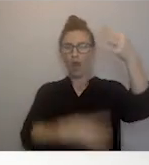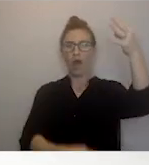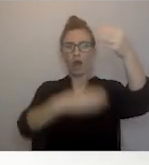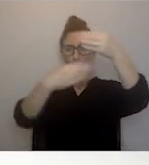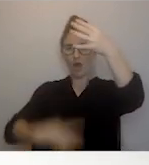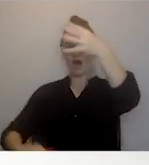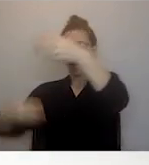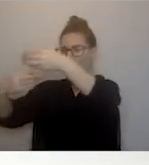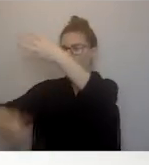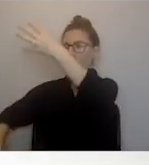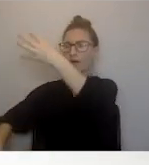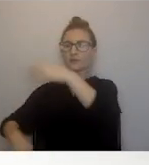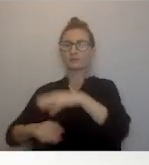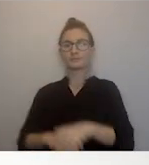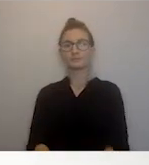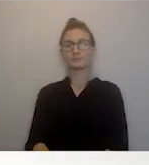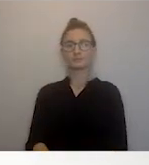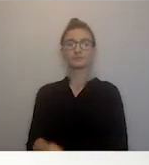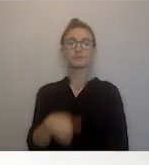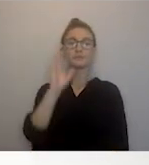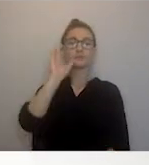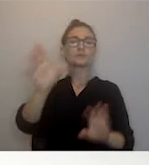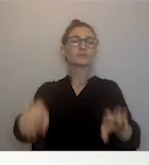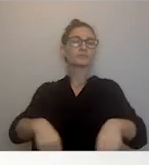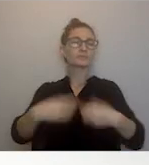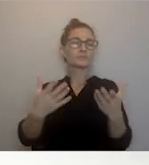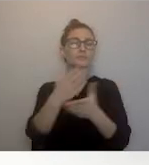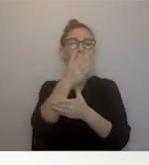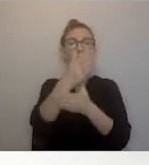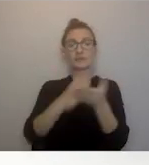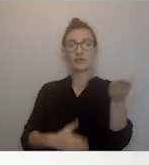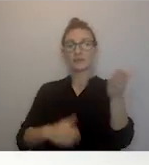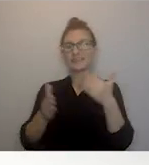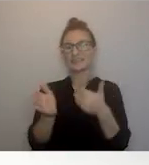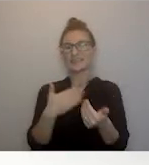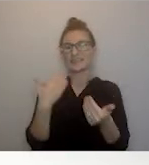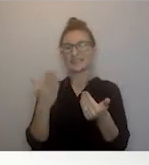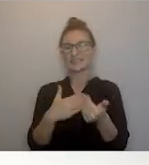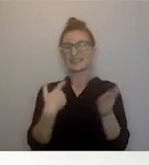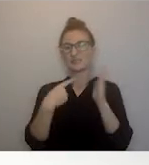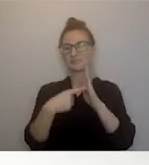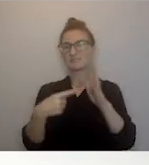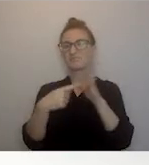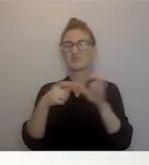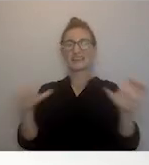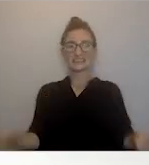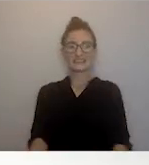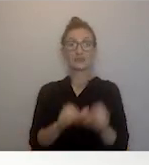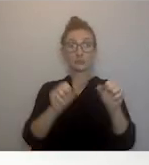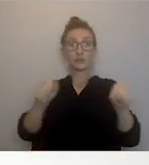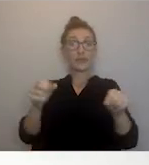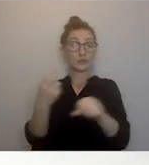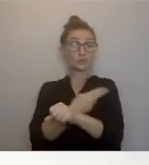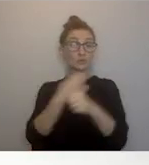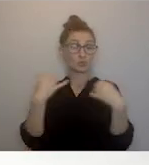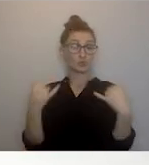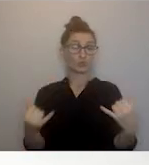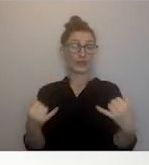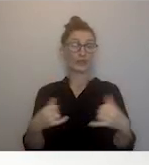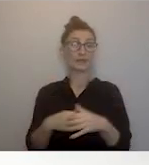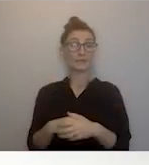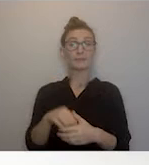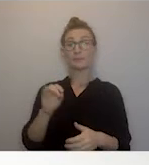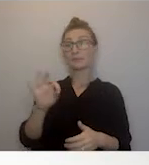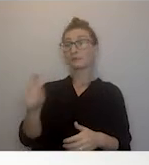quite a bit. I'm going to kind of do a couple different examples of really easy activities you can take and implement with your